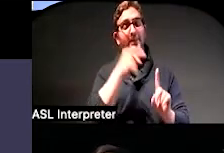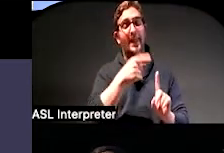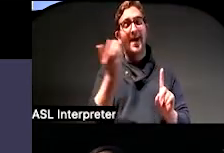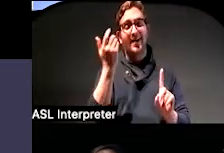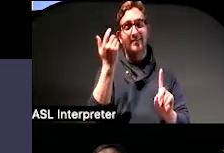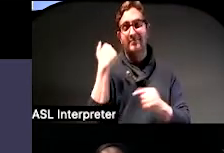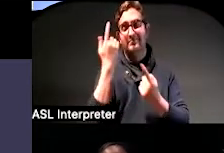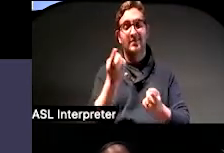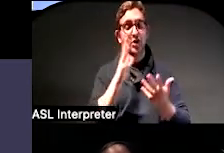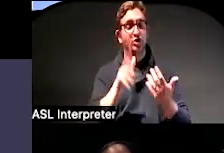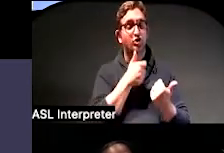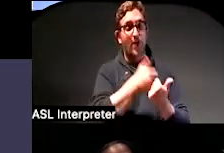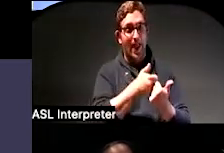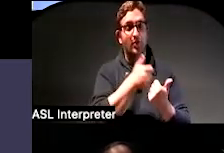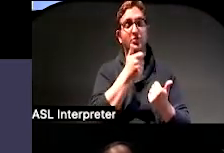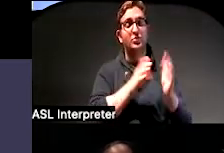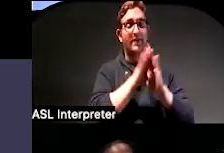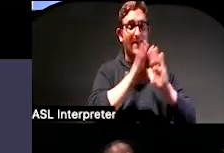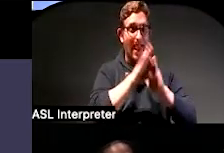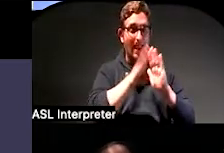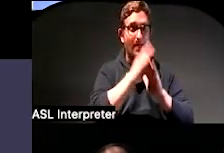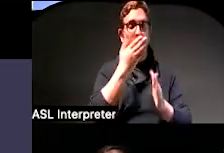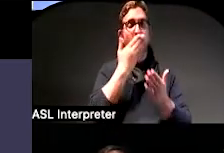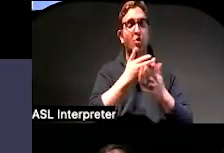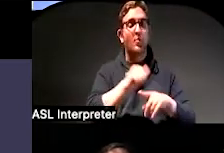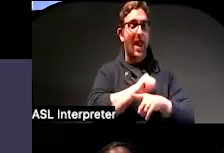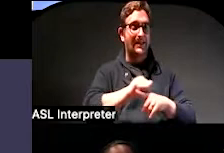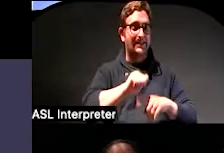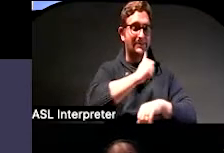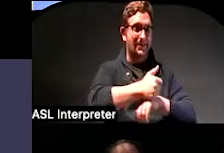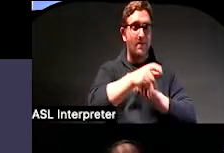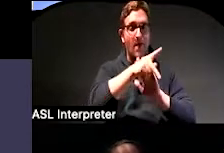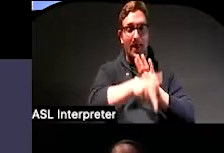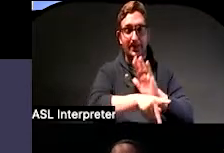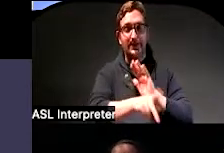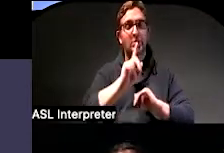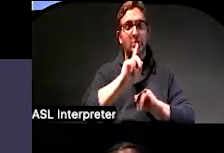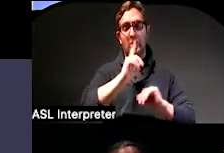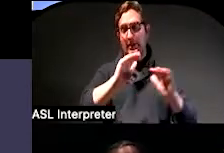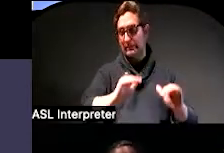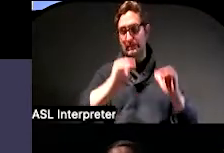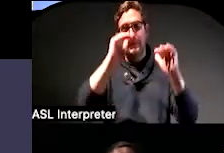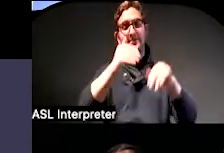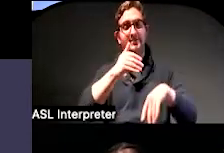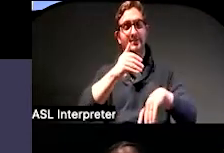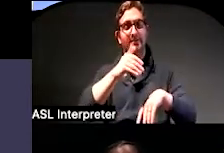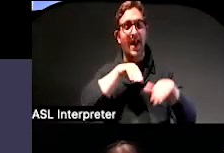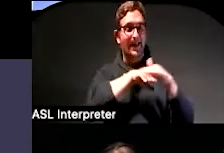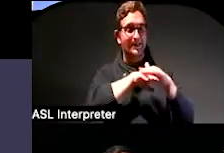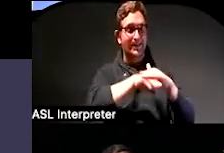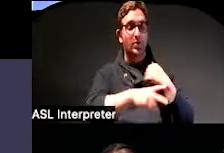have been challenged to develop the kinds of practices and policies that really advance access,